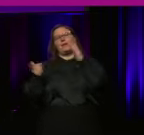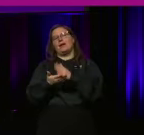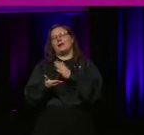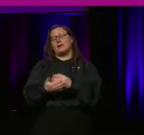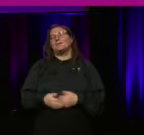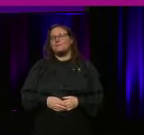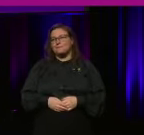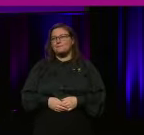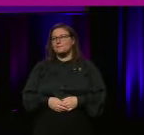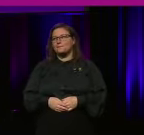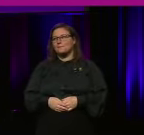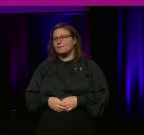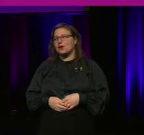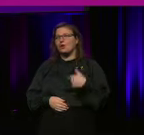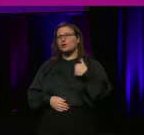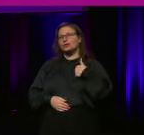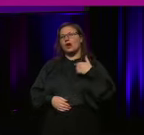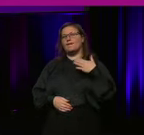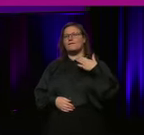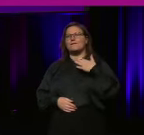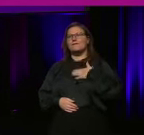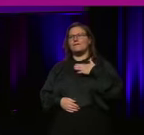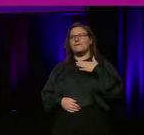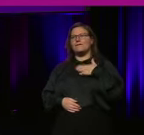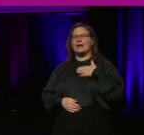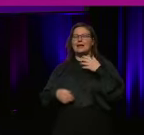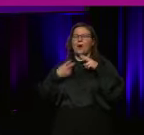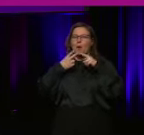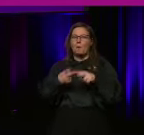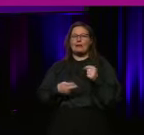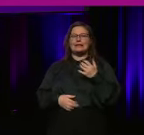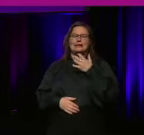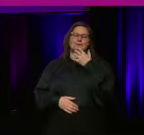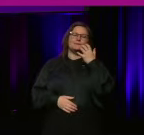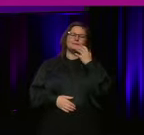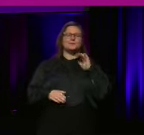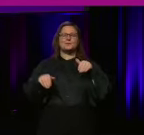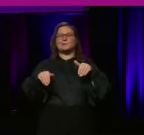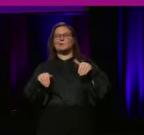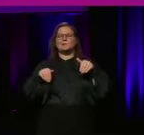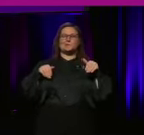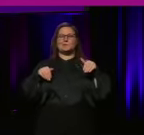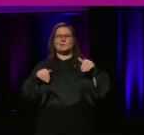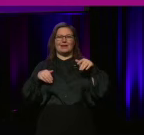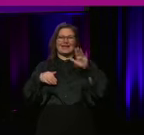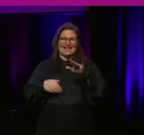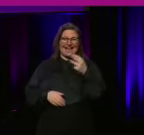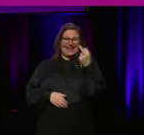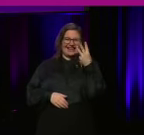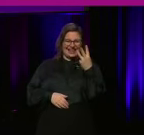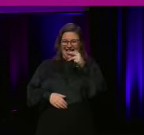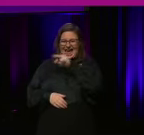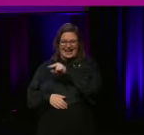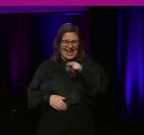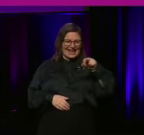I want to be a bit like more cautious or hesitant about those 3 R's. I really